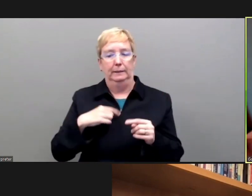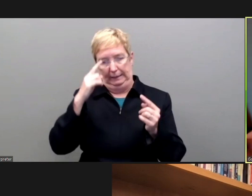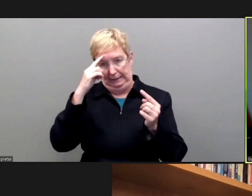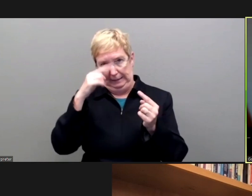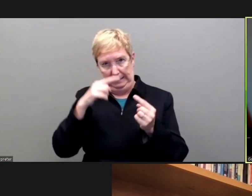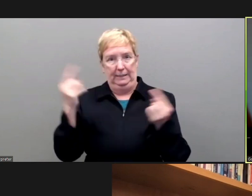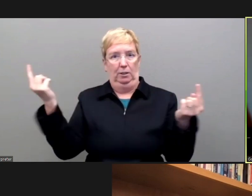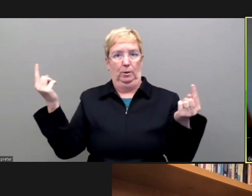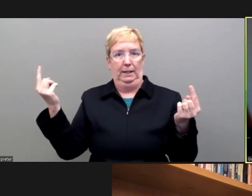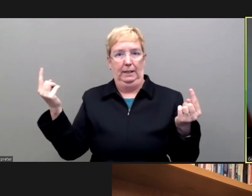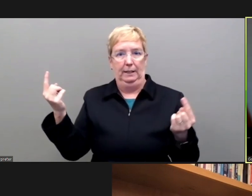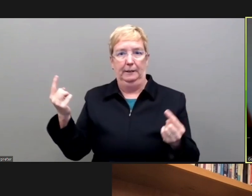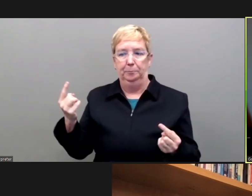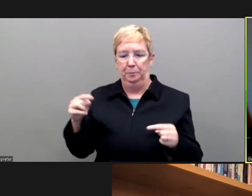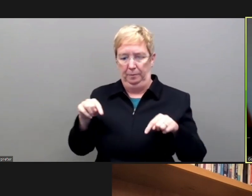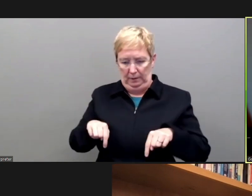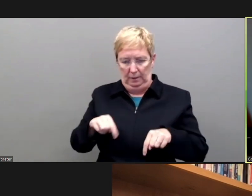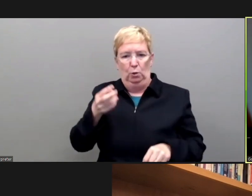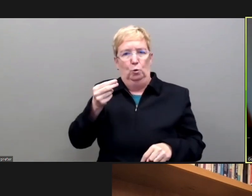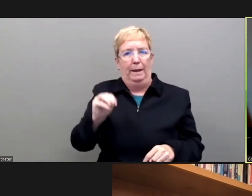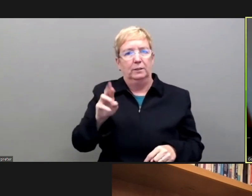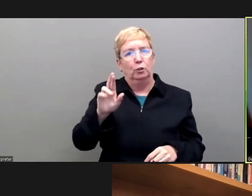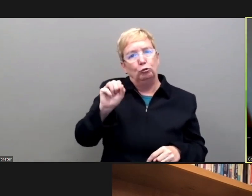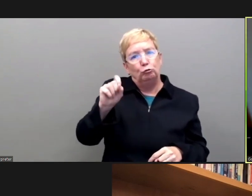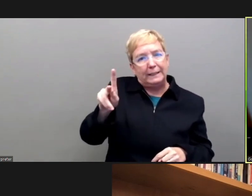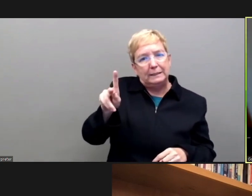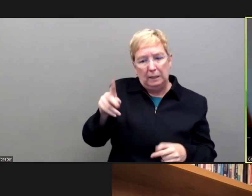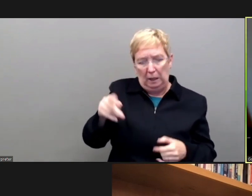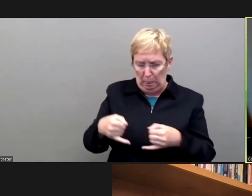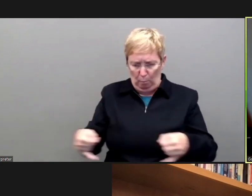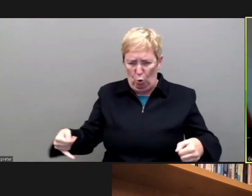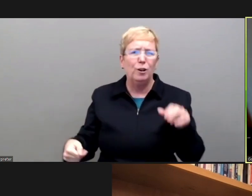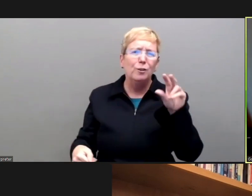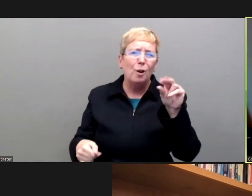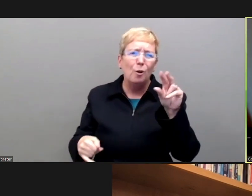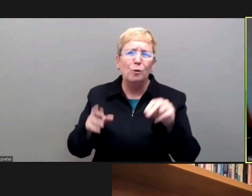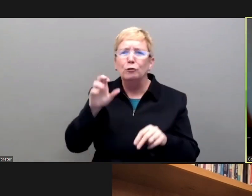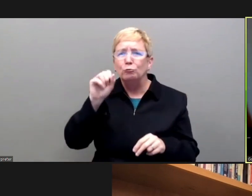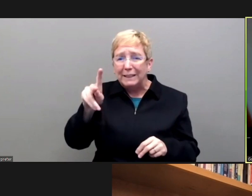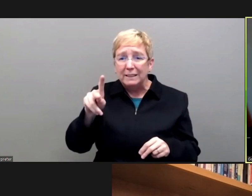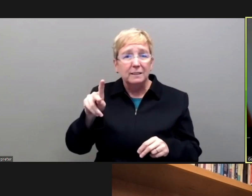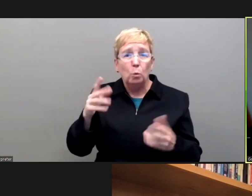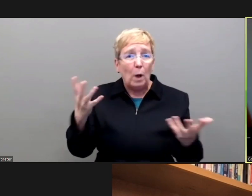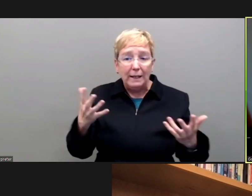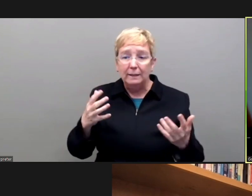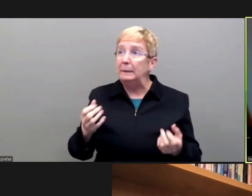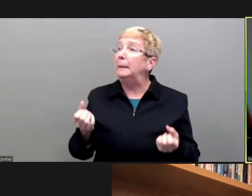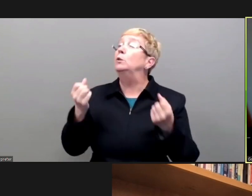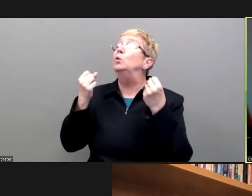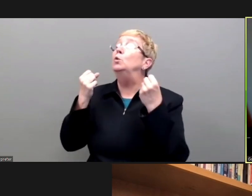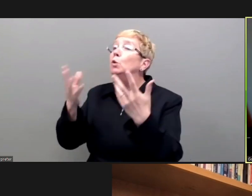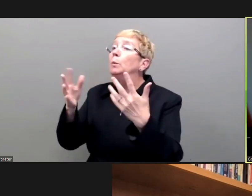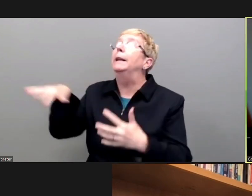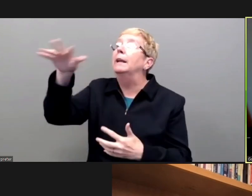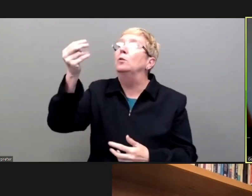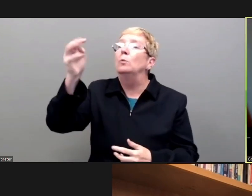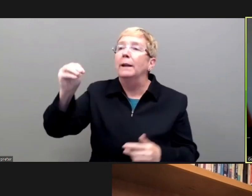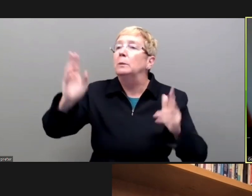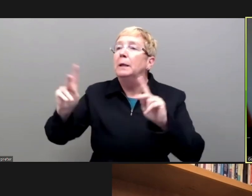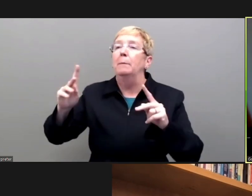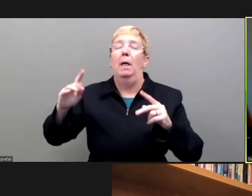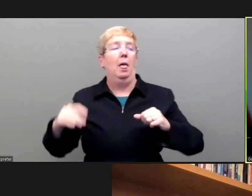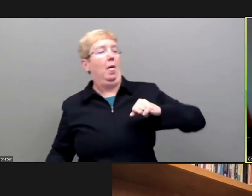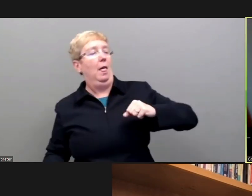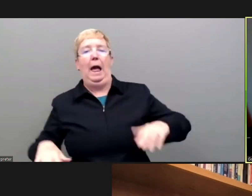risk factors to New Mexico are at the border. The risk factors here, too many New Mexicans did not get vaccinated, and too many New